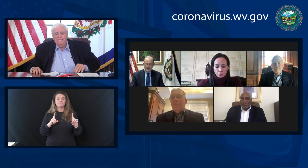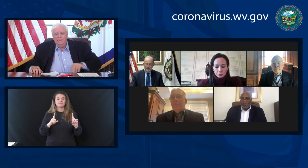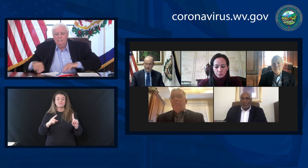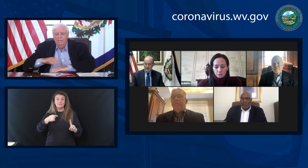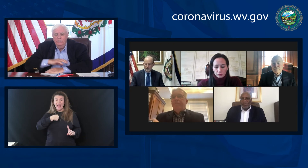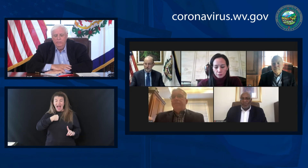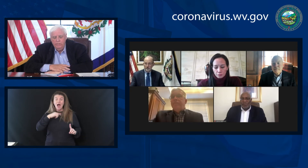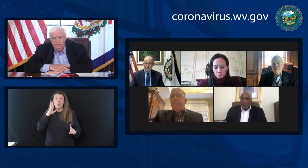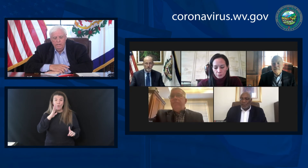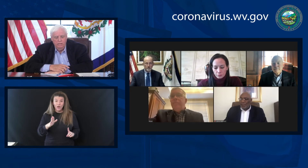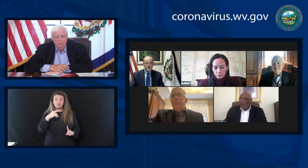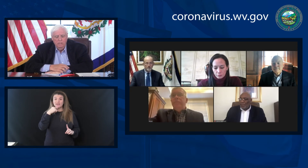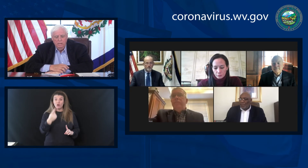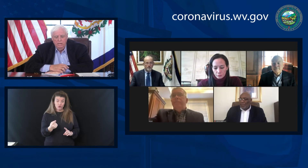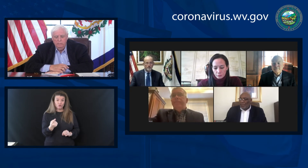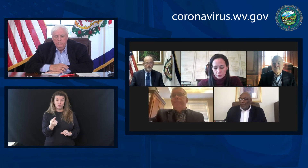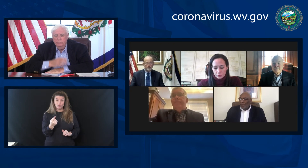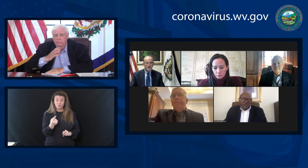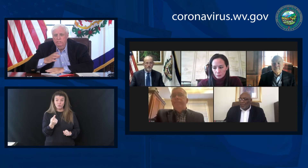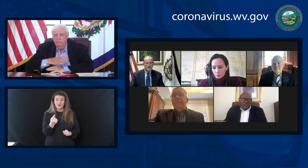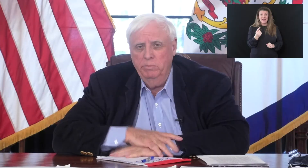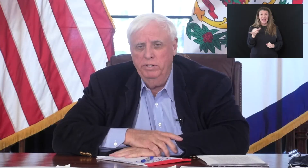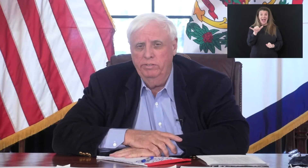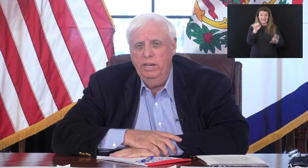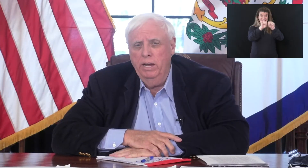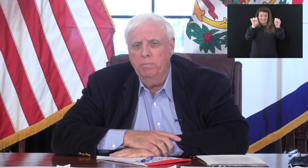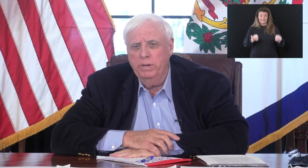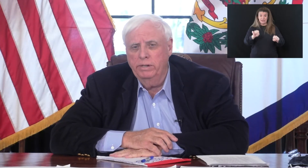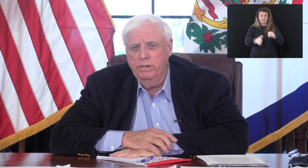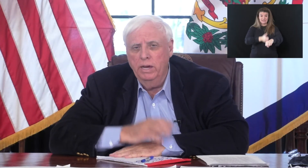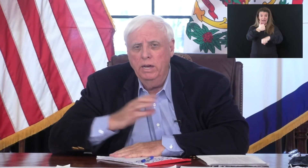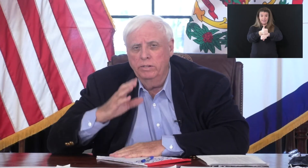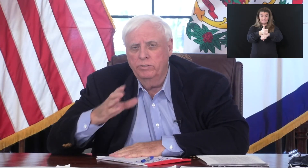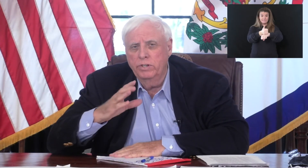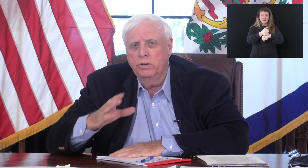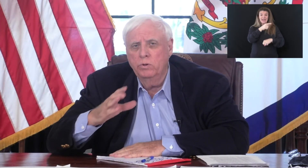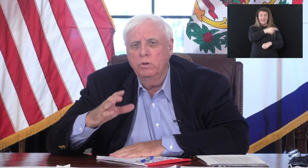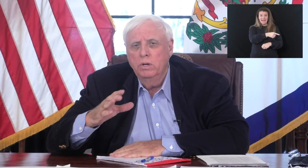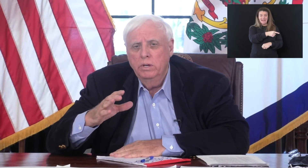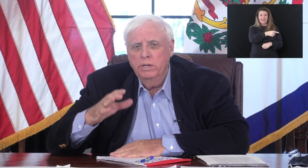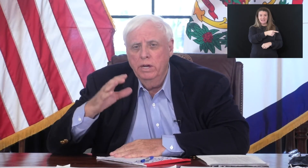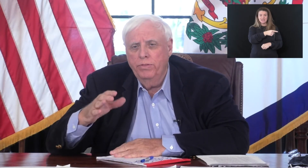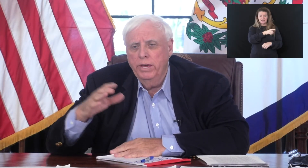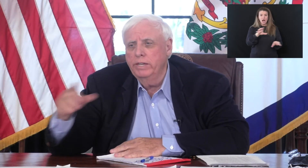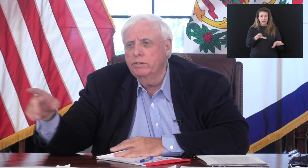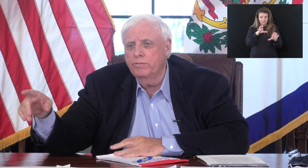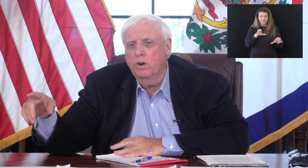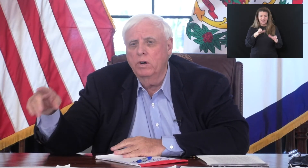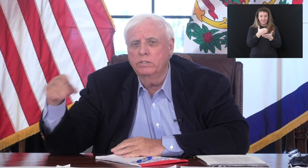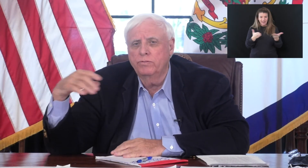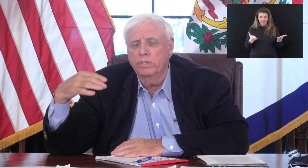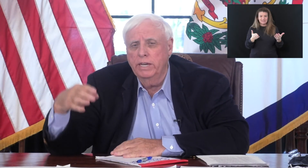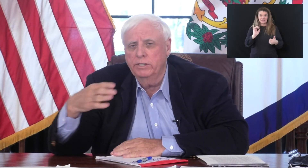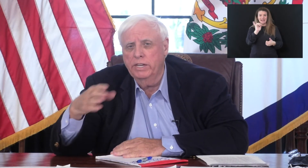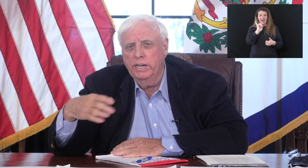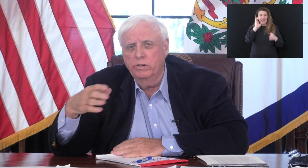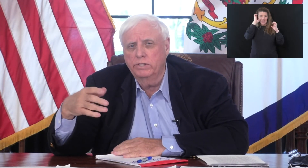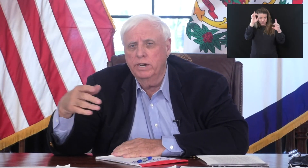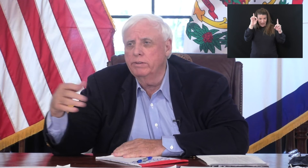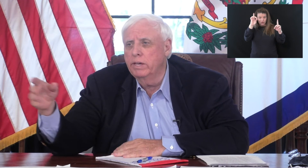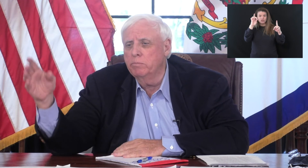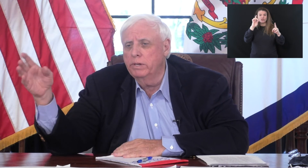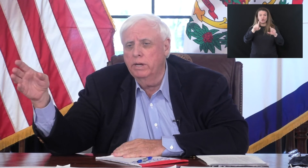I can tell you that as the system is set up, it does do things as far as for the